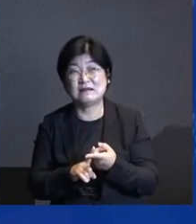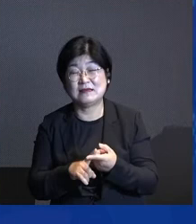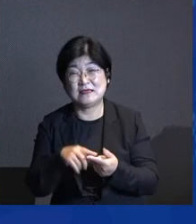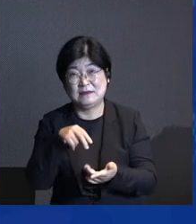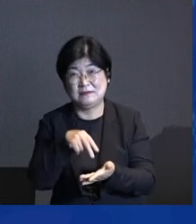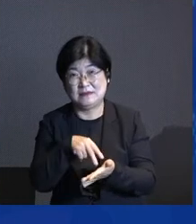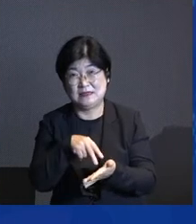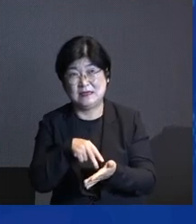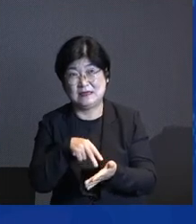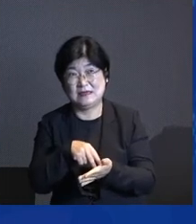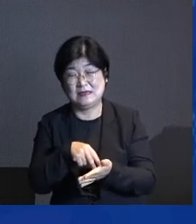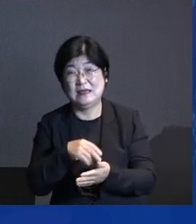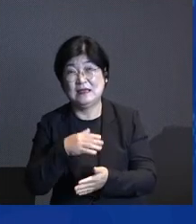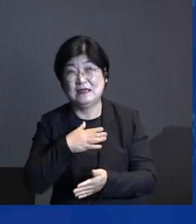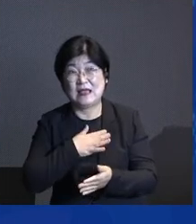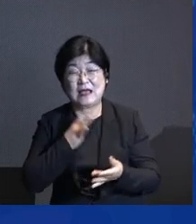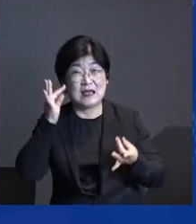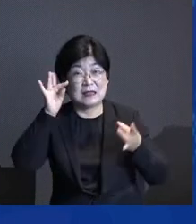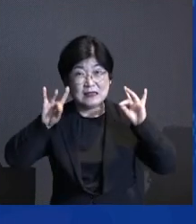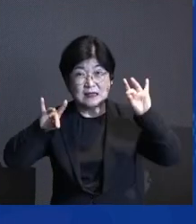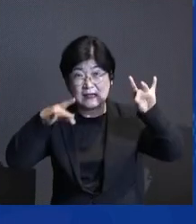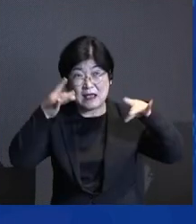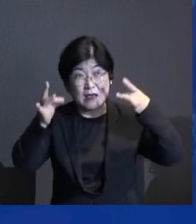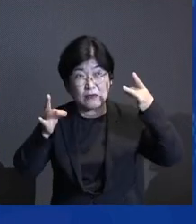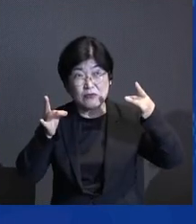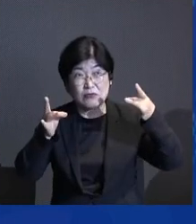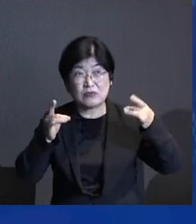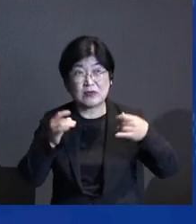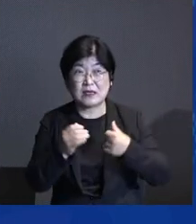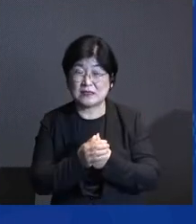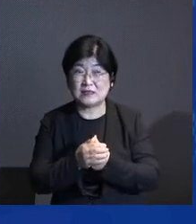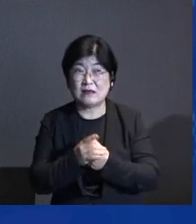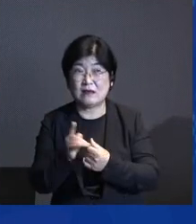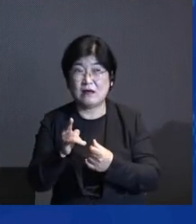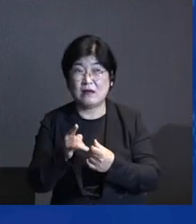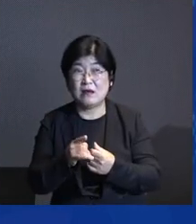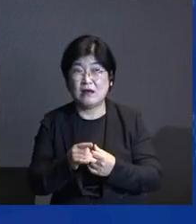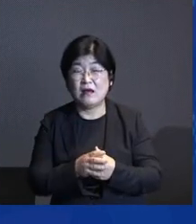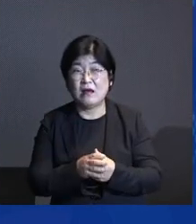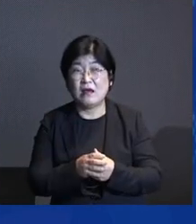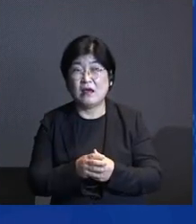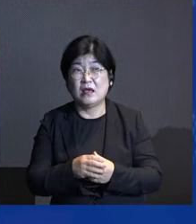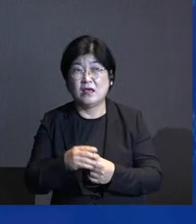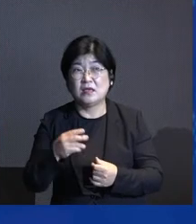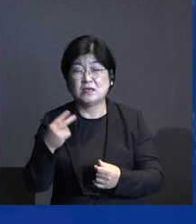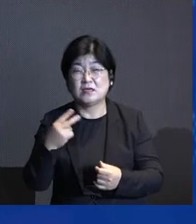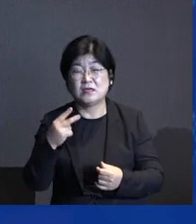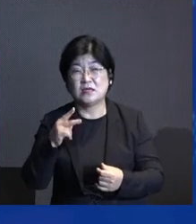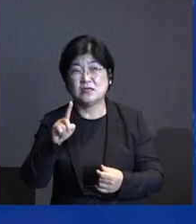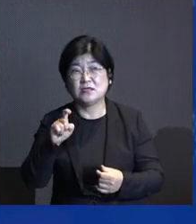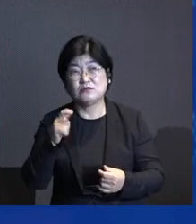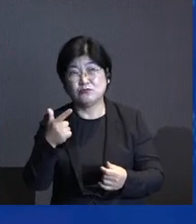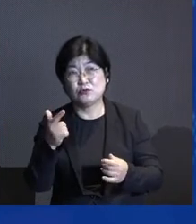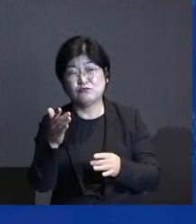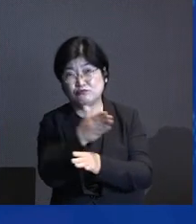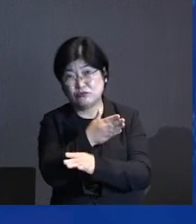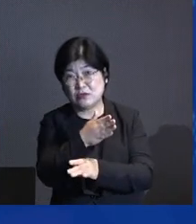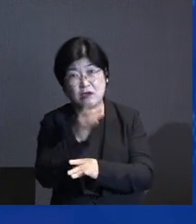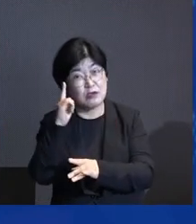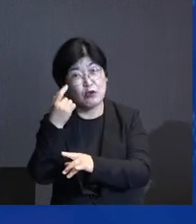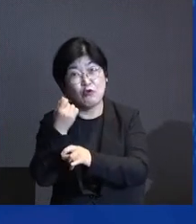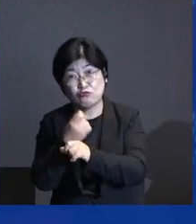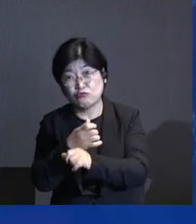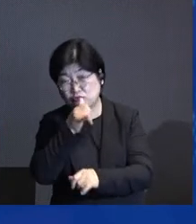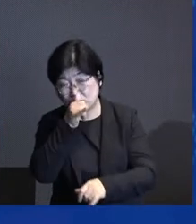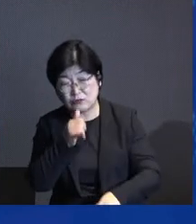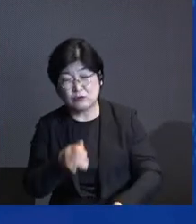Thailand, Utilizing Care Prevention Program from Japan. The research was done from 2020